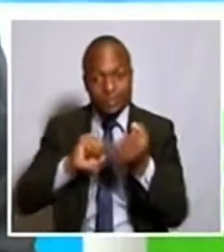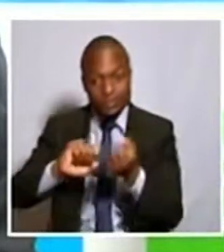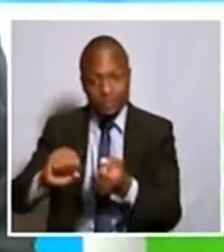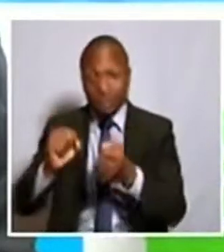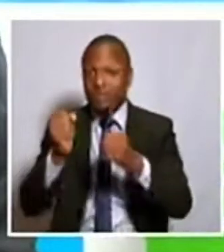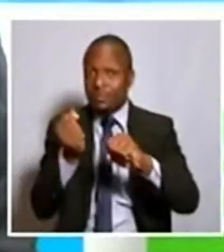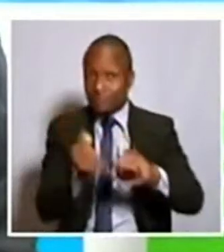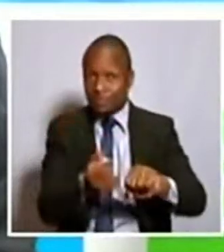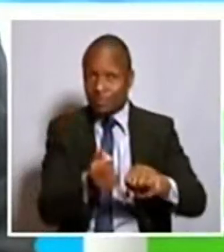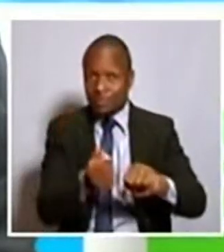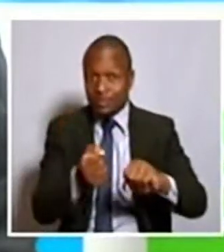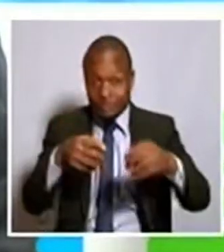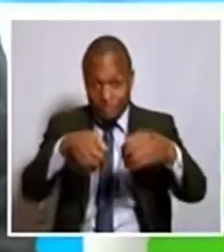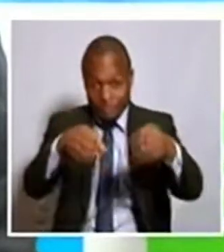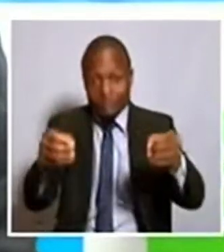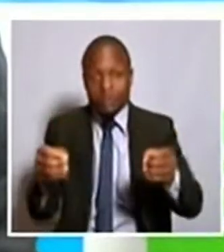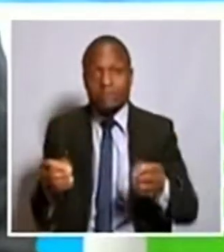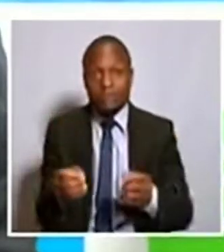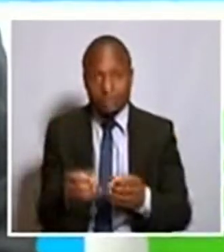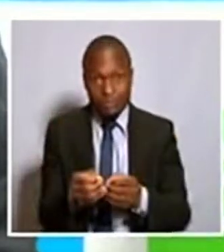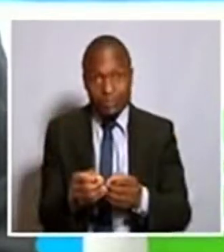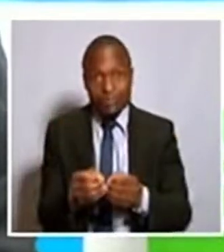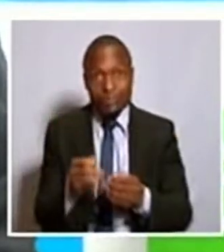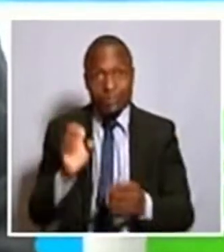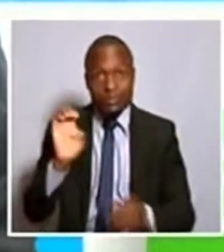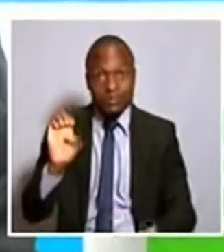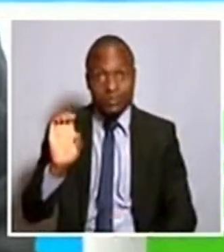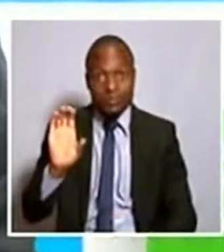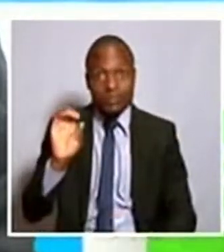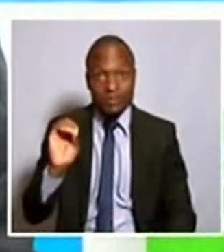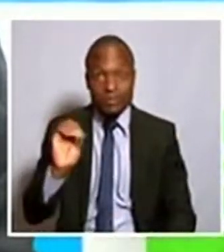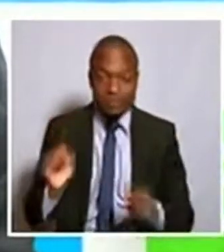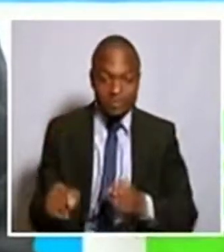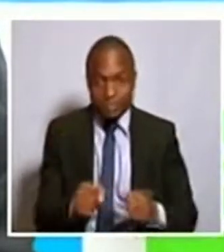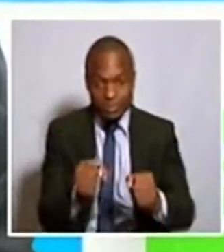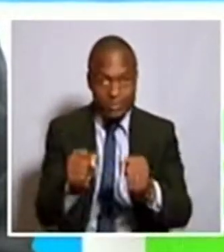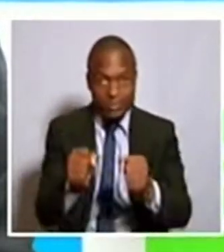of ocean ecosystems, as well as